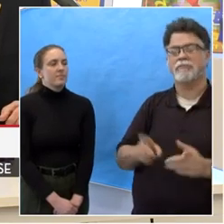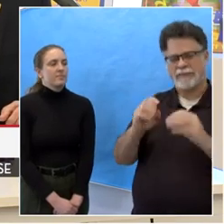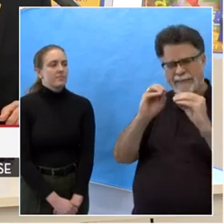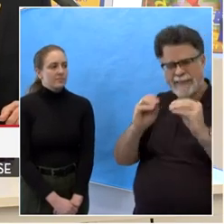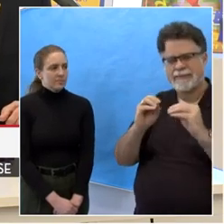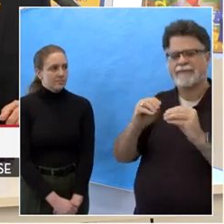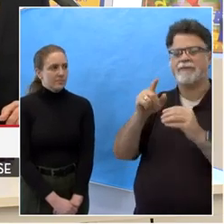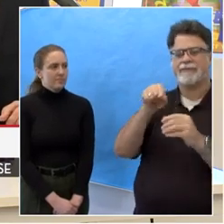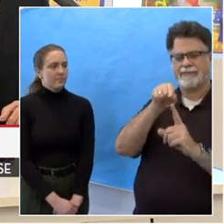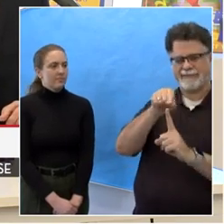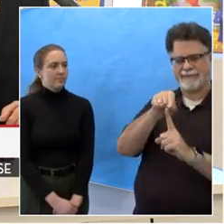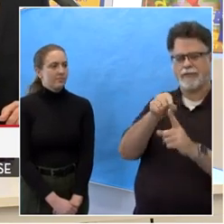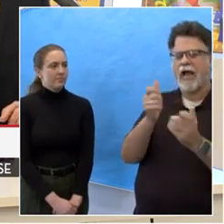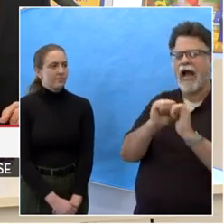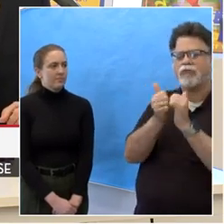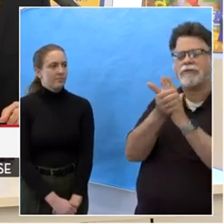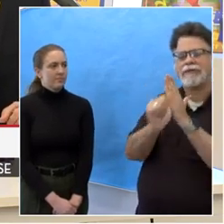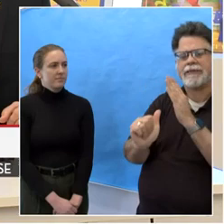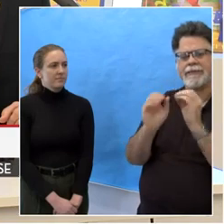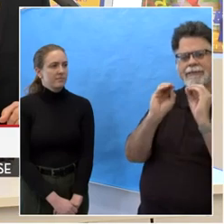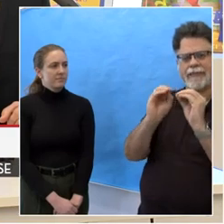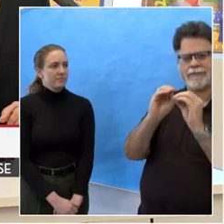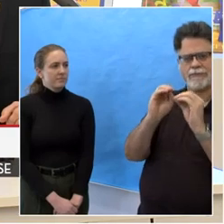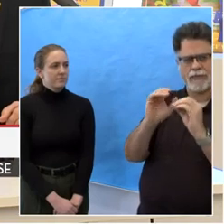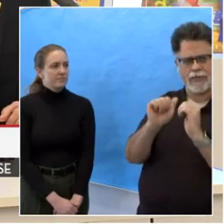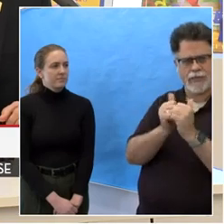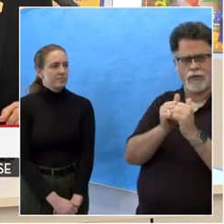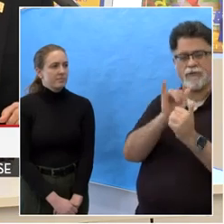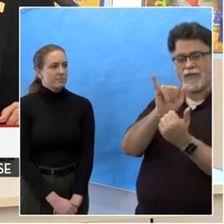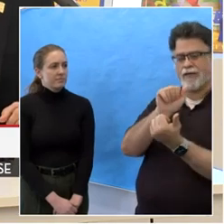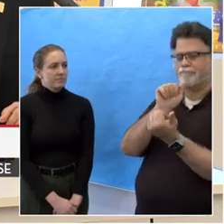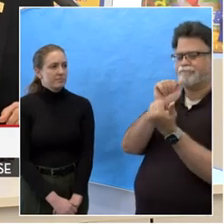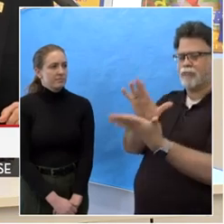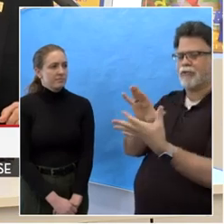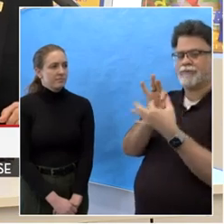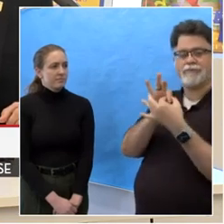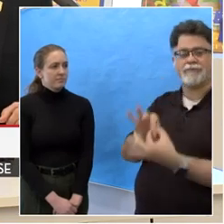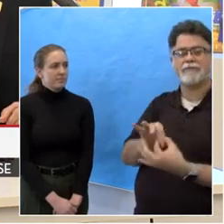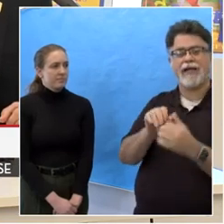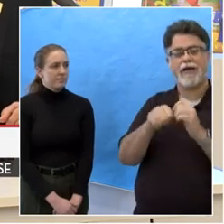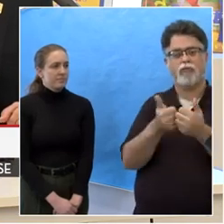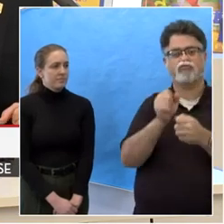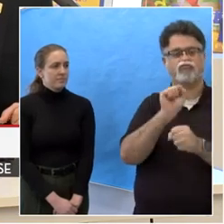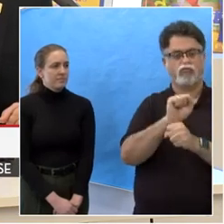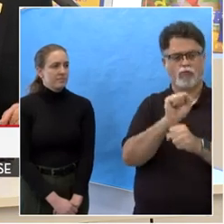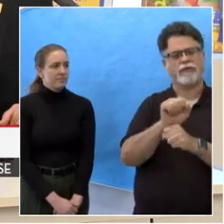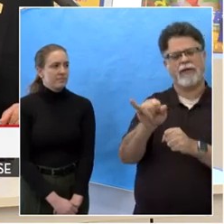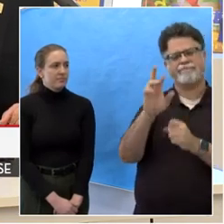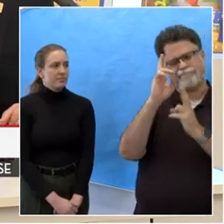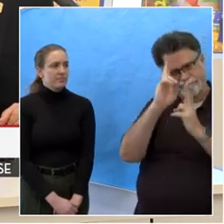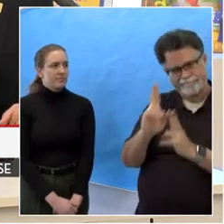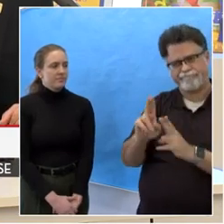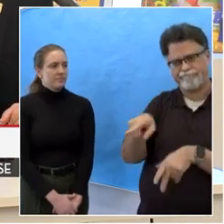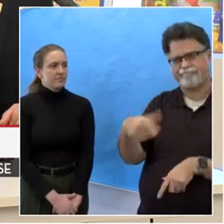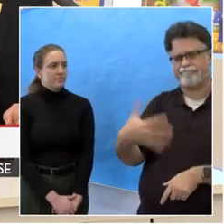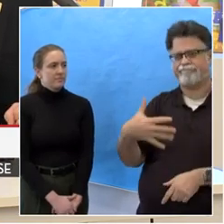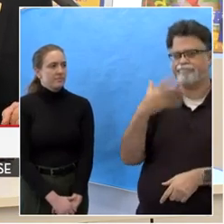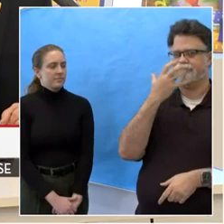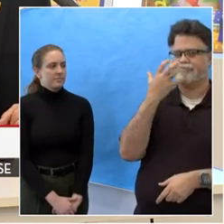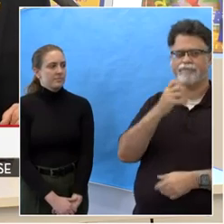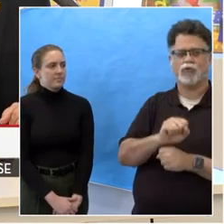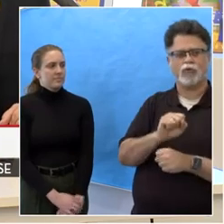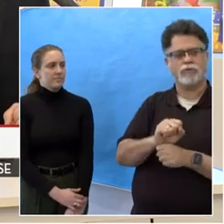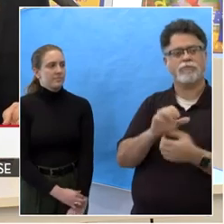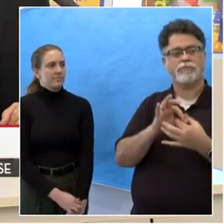honor that complex work and, as proposed in this report, ensure that teachers have the